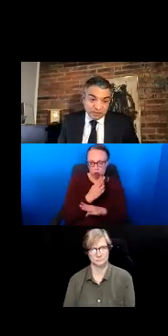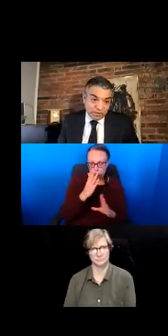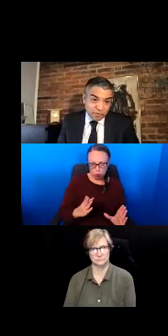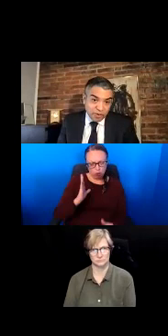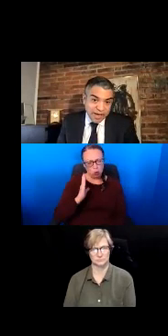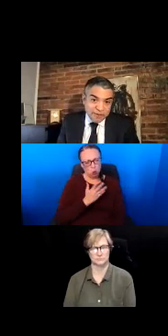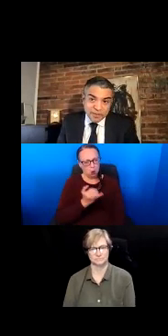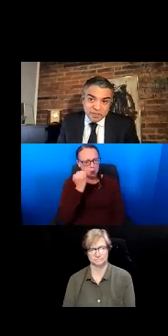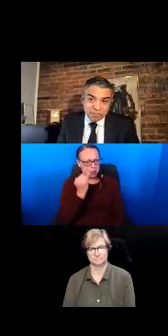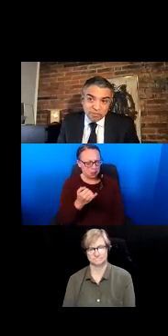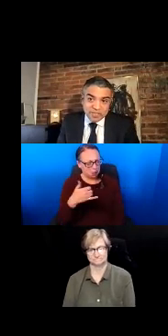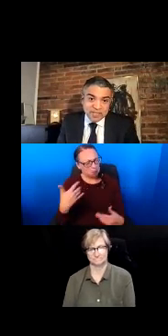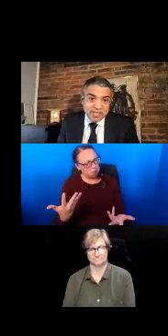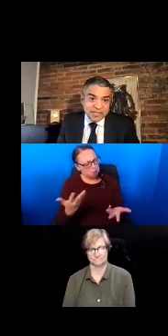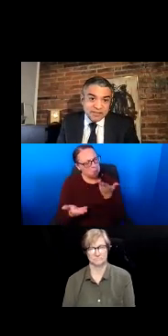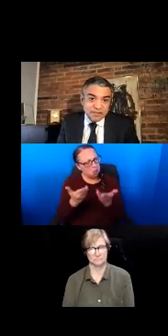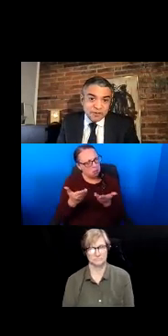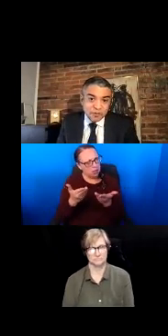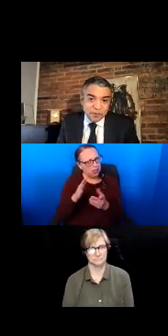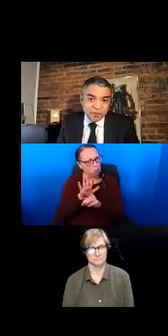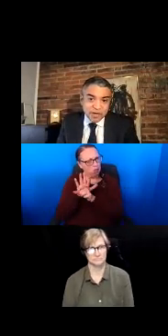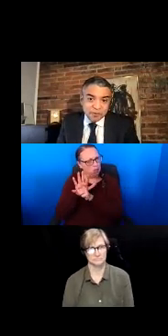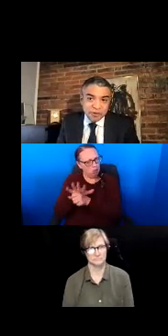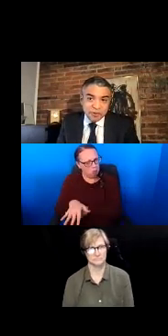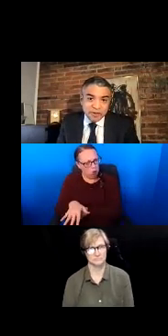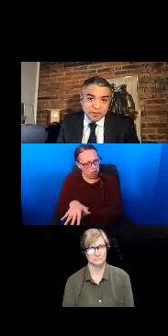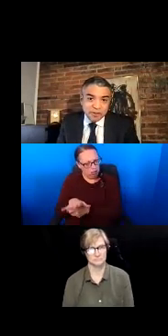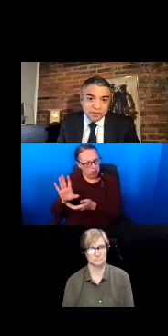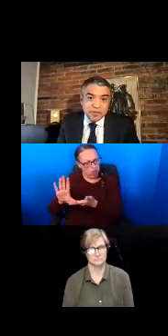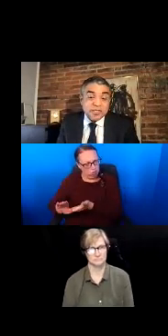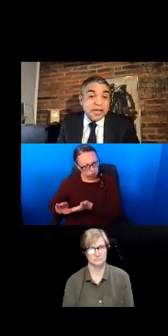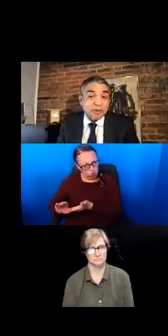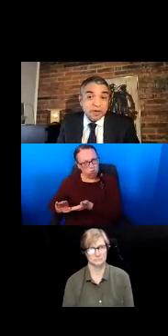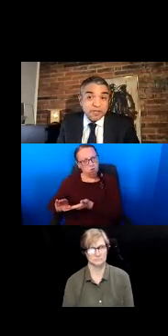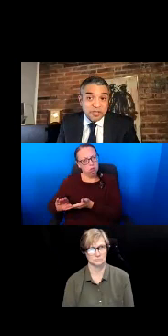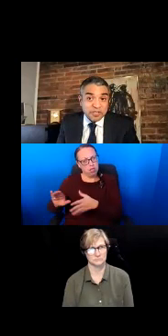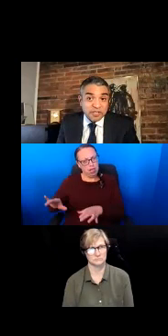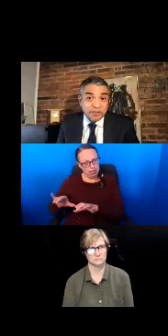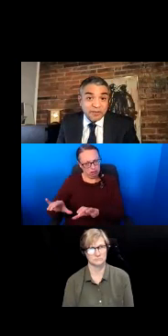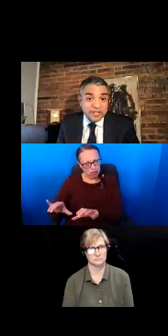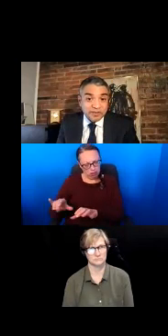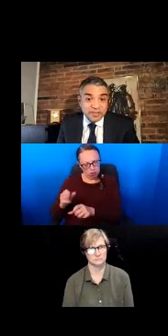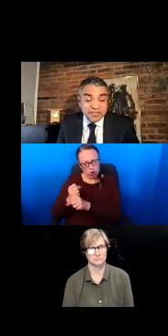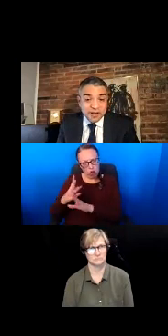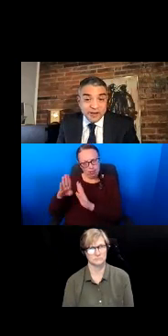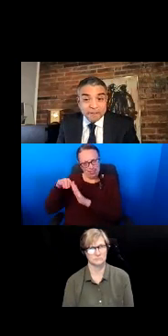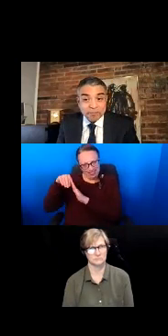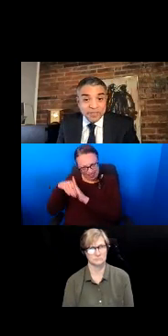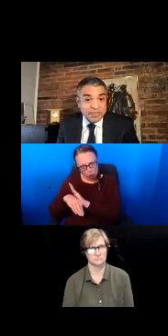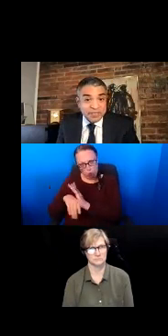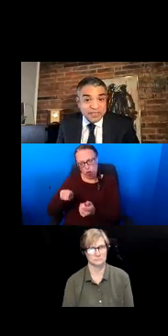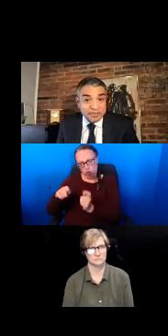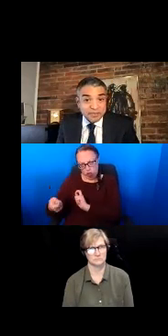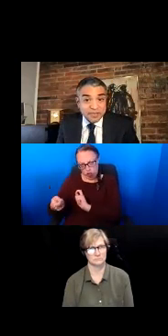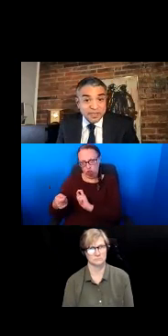that perhaps by suppressing the activity or downward, inducing a downward modulation in the level of activity in this area that